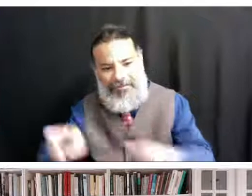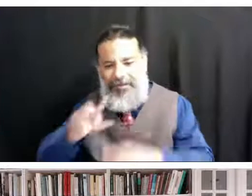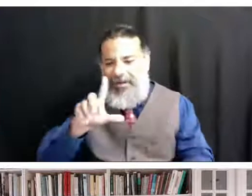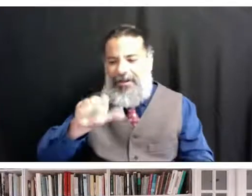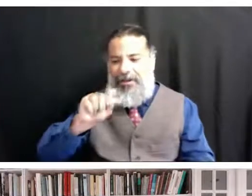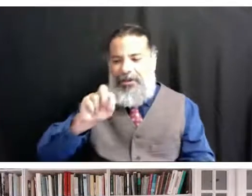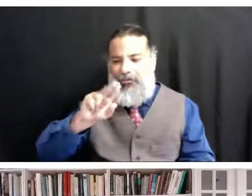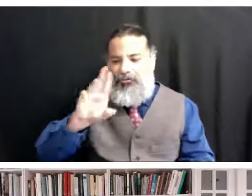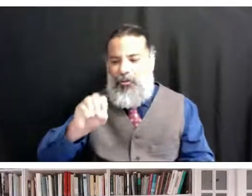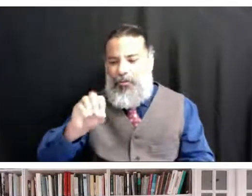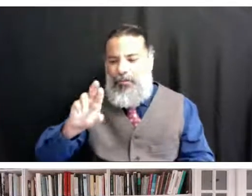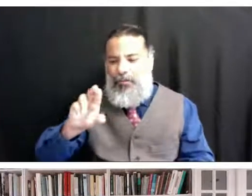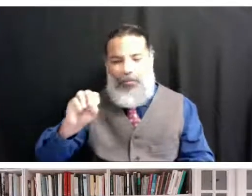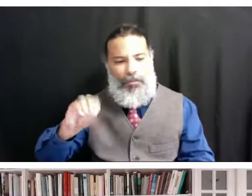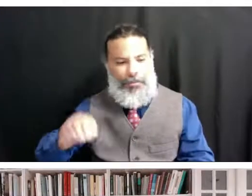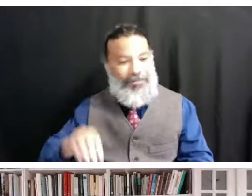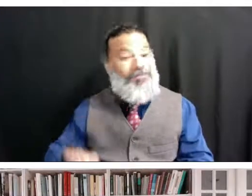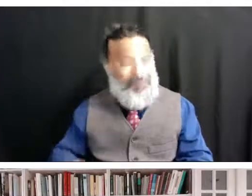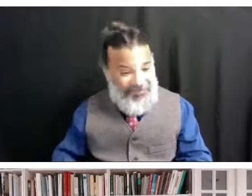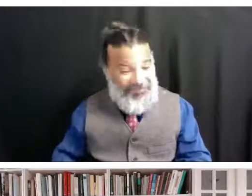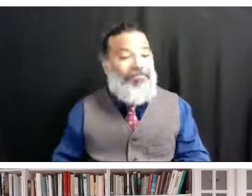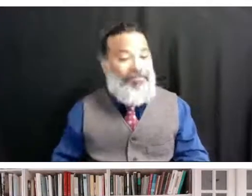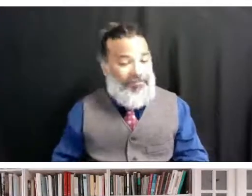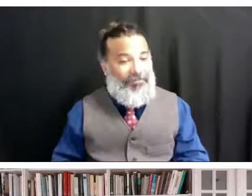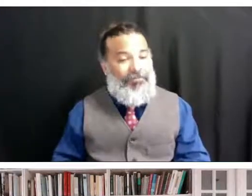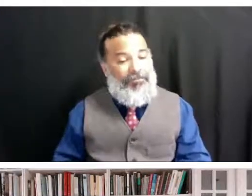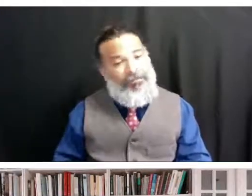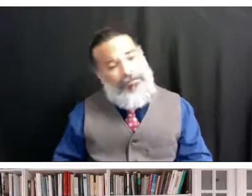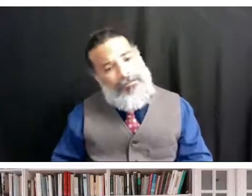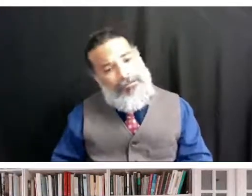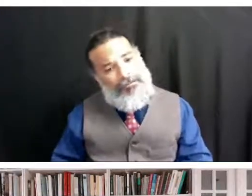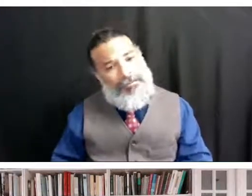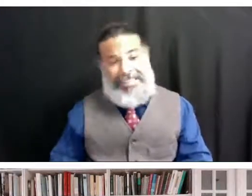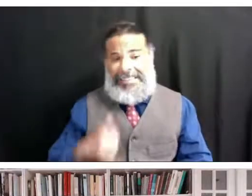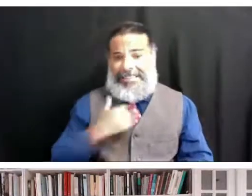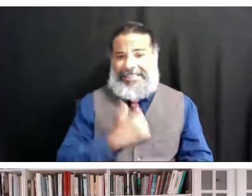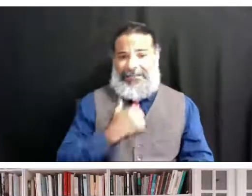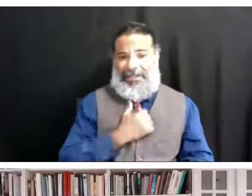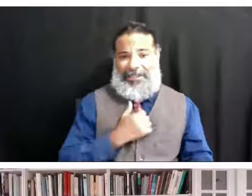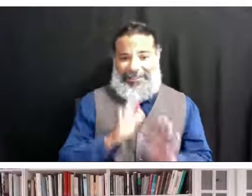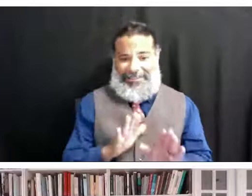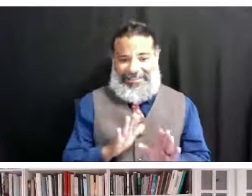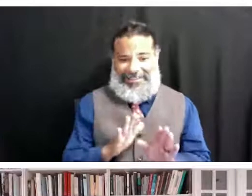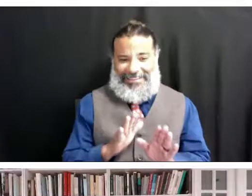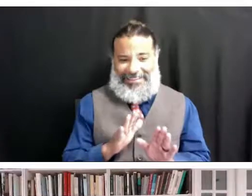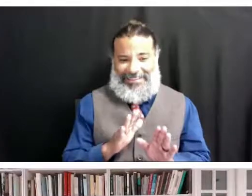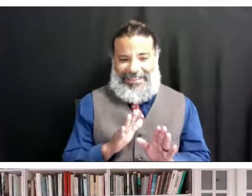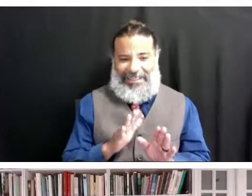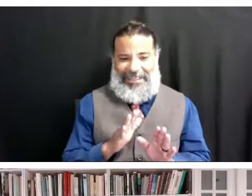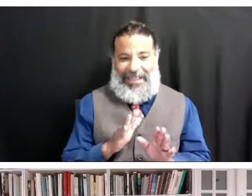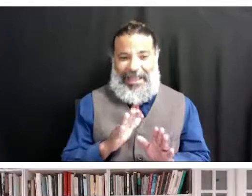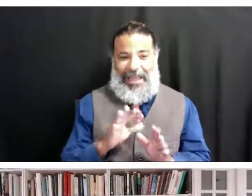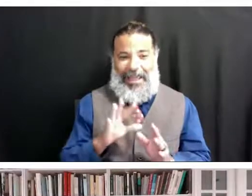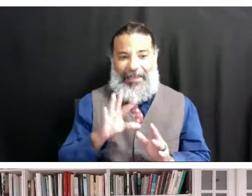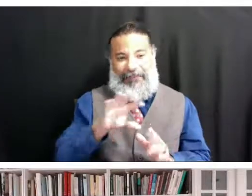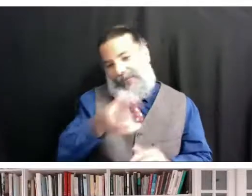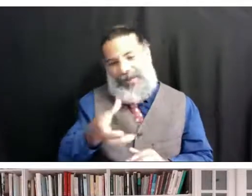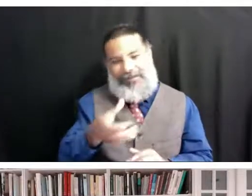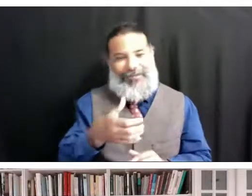Latrobe room, that would be great. Yes, and I will apologize in advance if at some point the camera flips